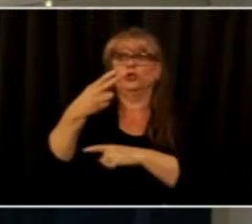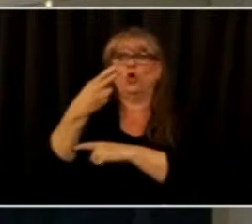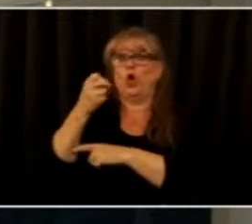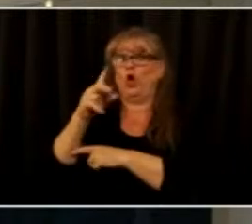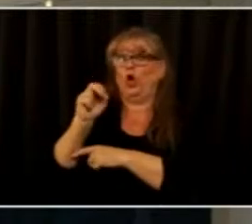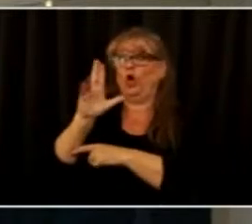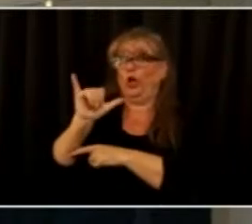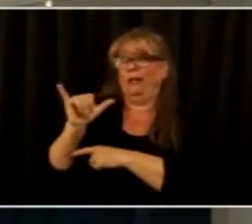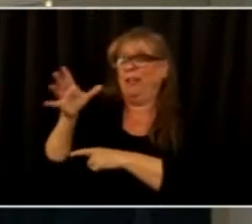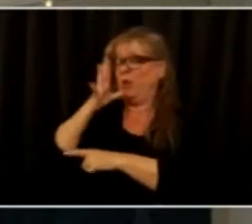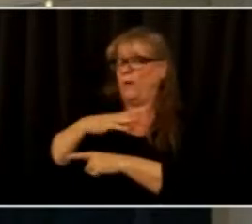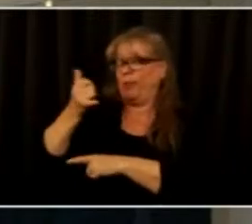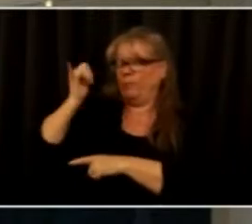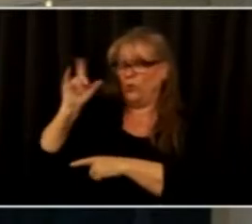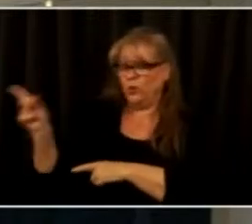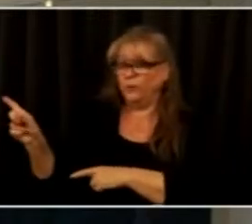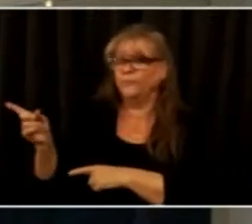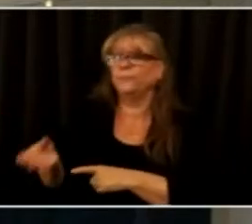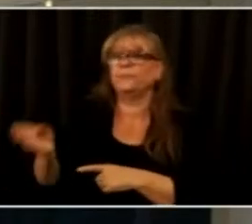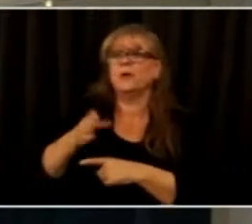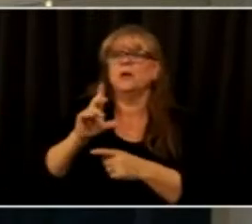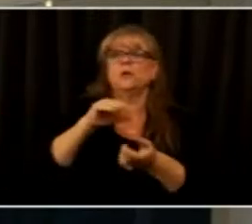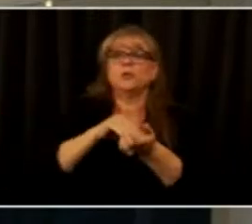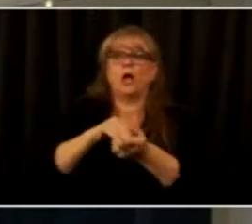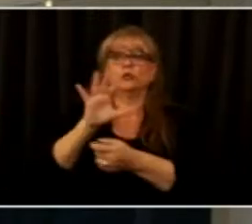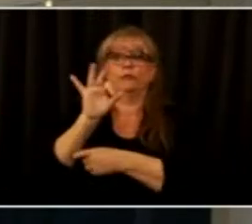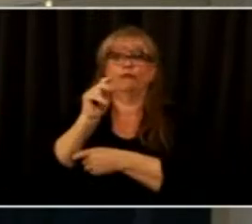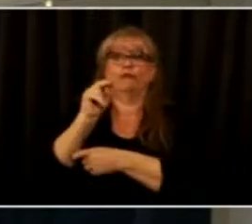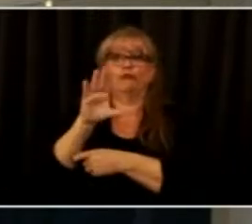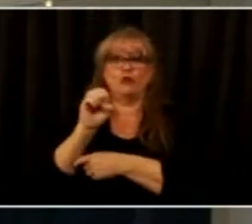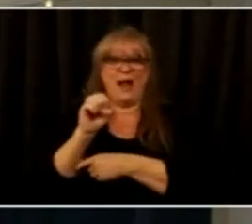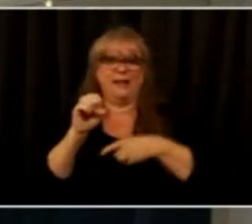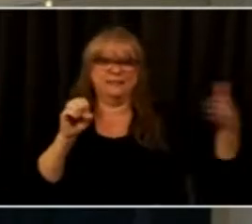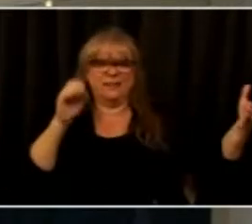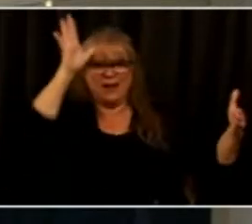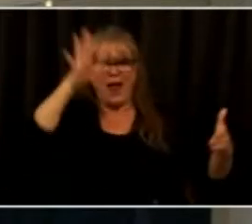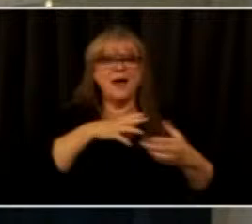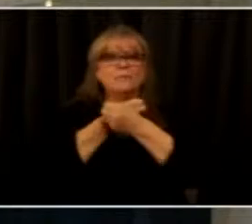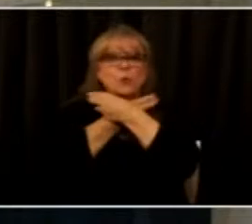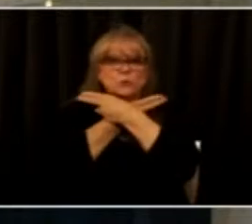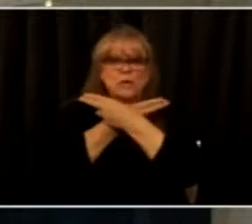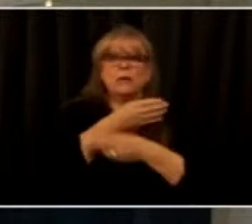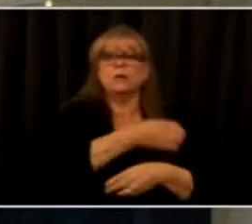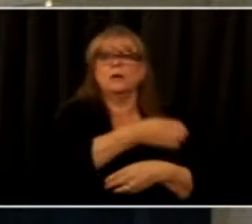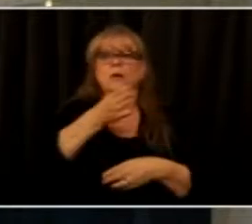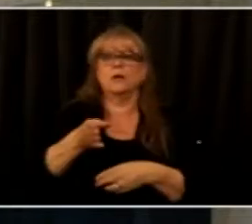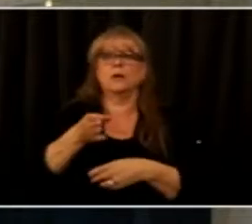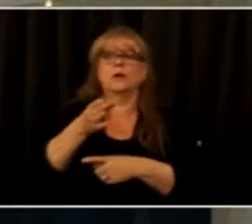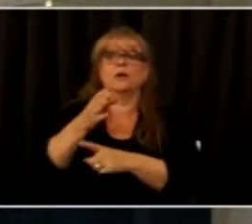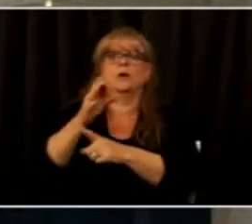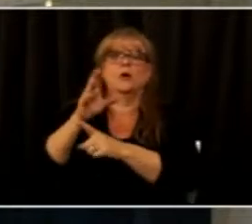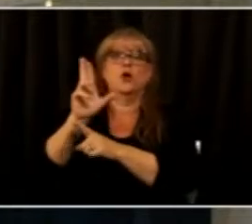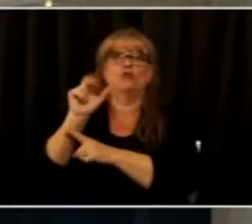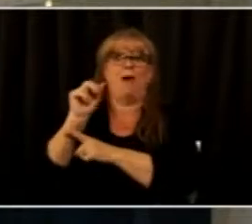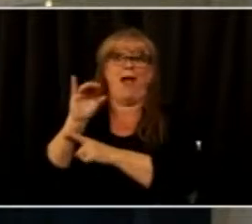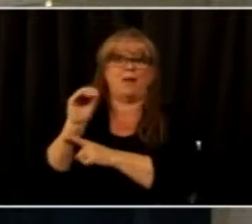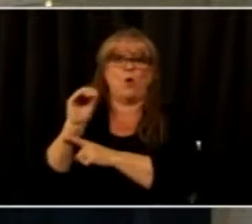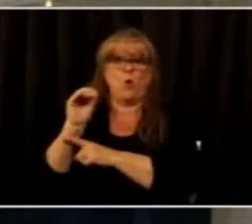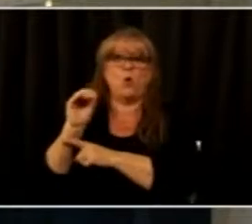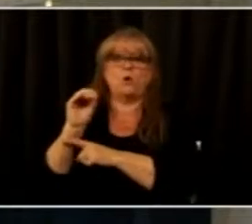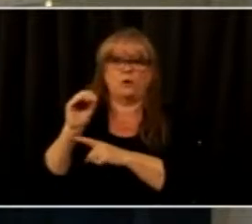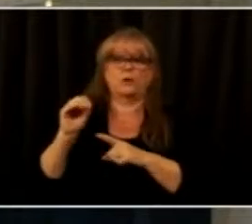France, our chief medical officer for the state of Colorado. We are also joined by Dr. Chuchita Rao, a very prominent pediatric and infectious